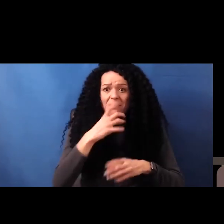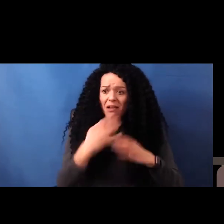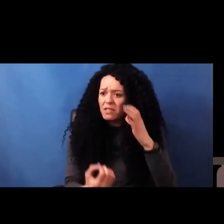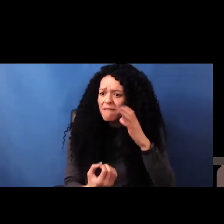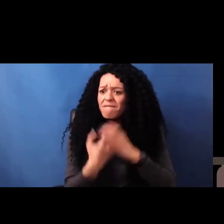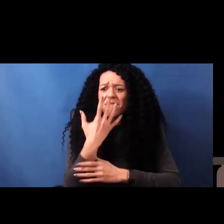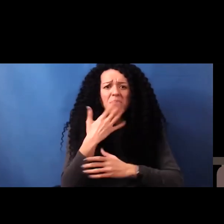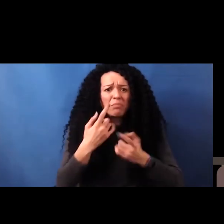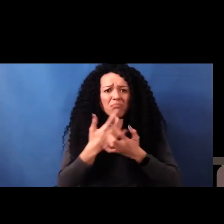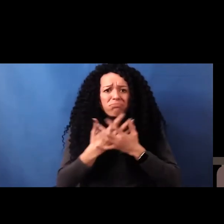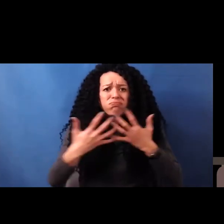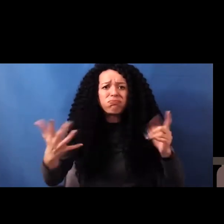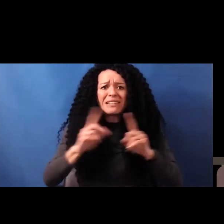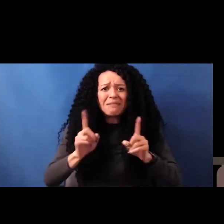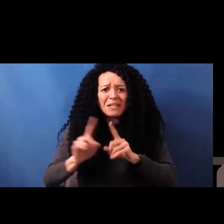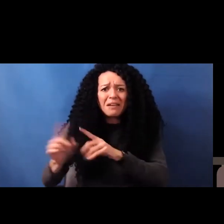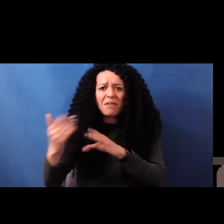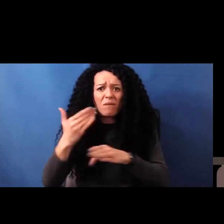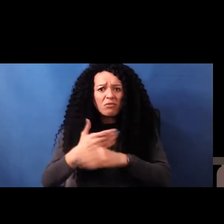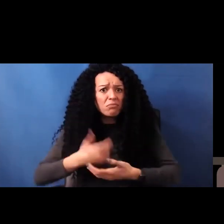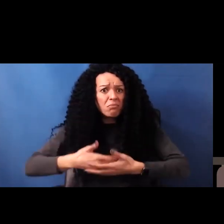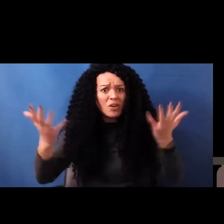developing and tabulating any function whatever.